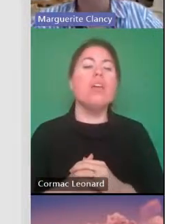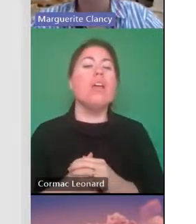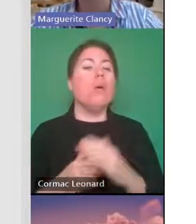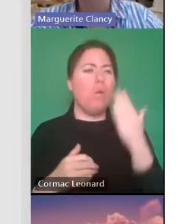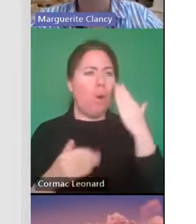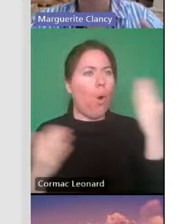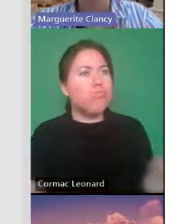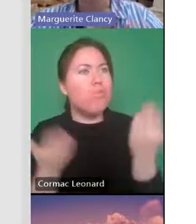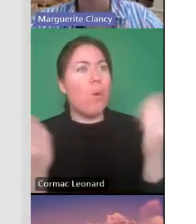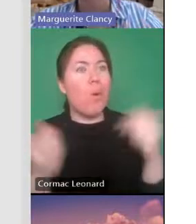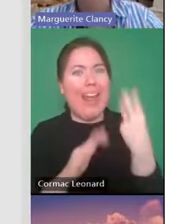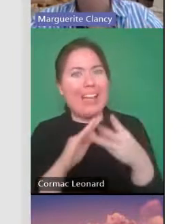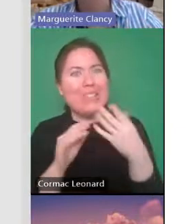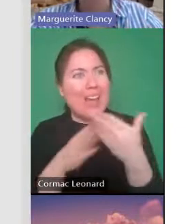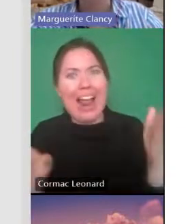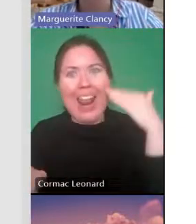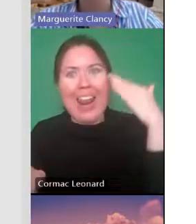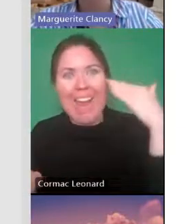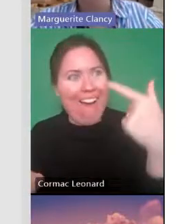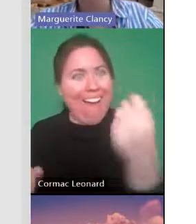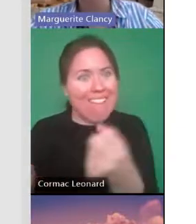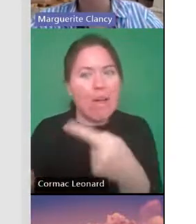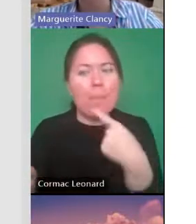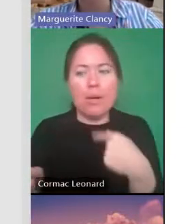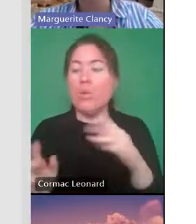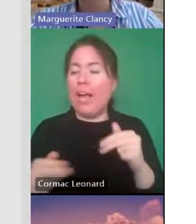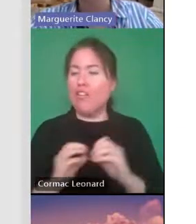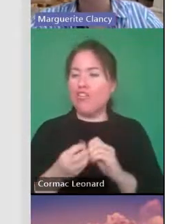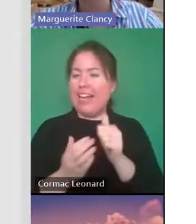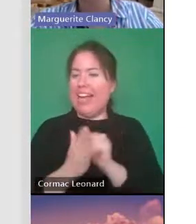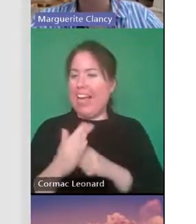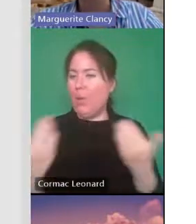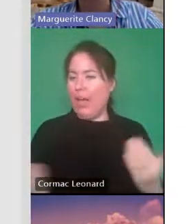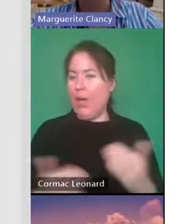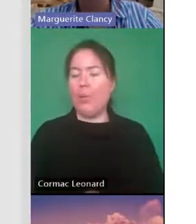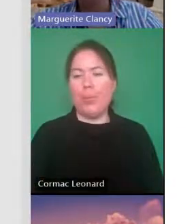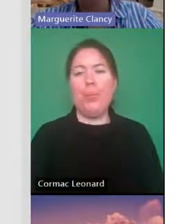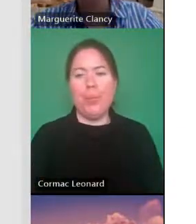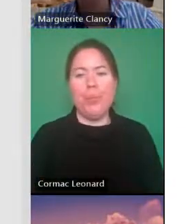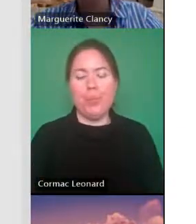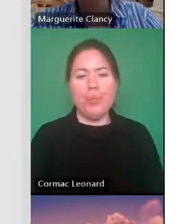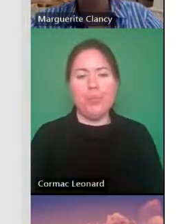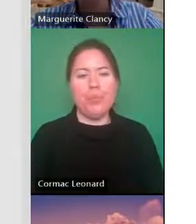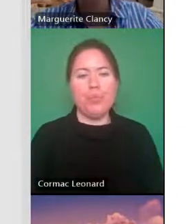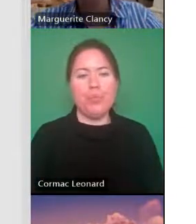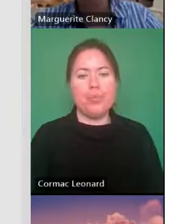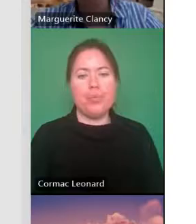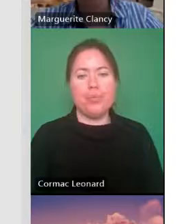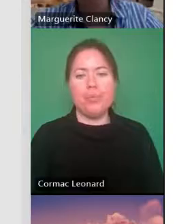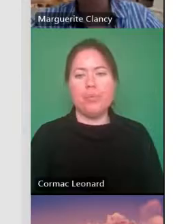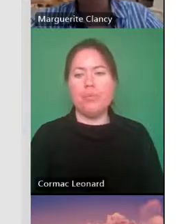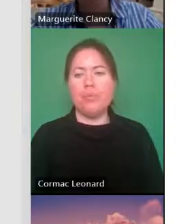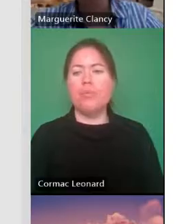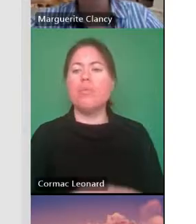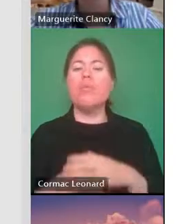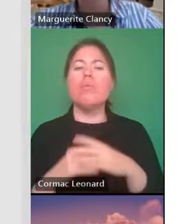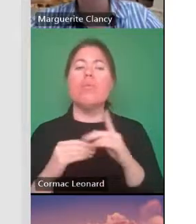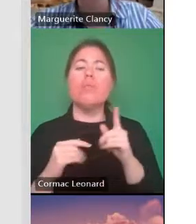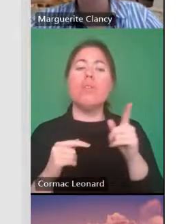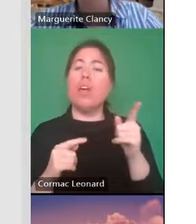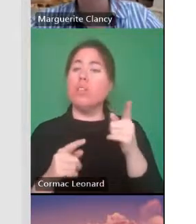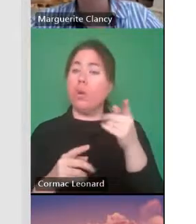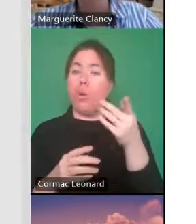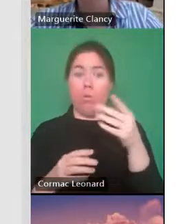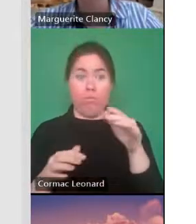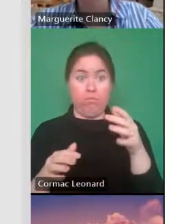week, but it is available, so you can create your accounts at the moment. Yeah, there's no problem. Where is the recording from today? It'll be up